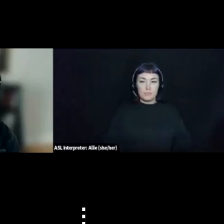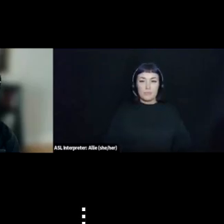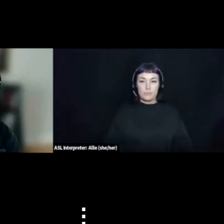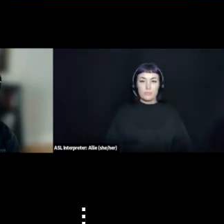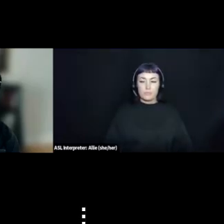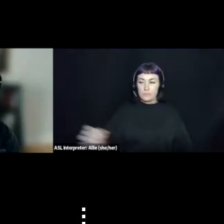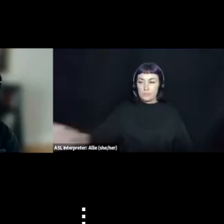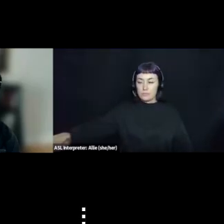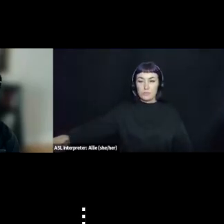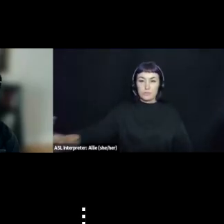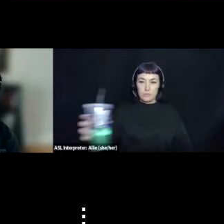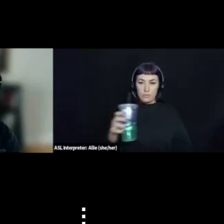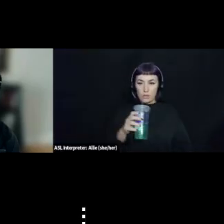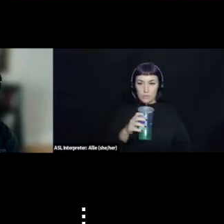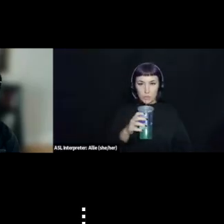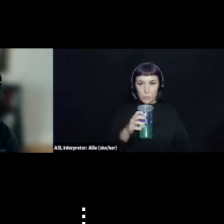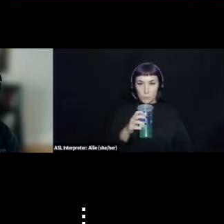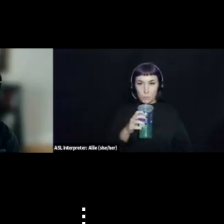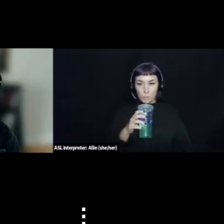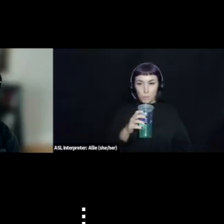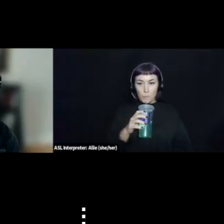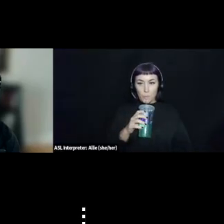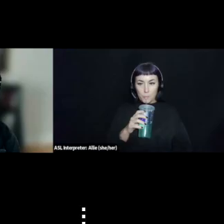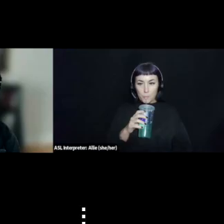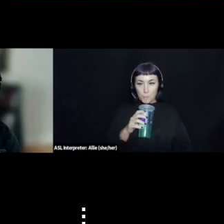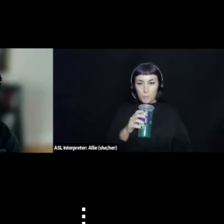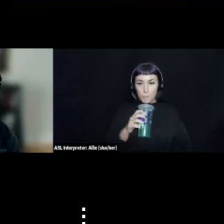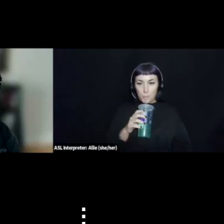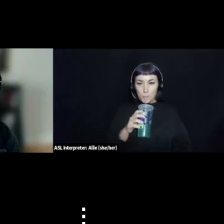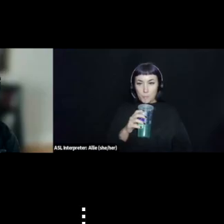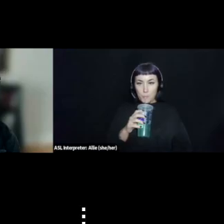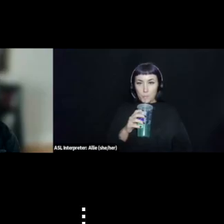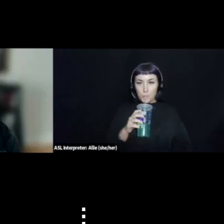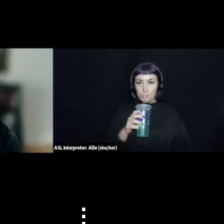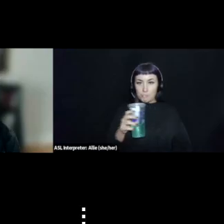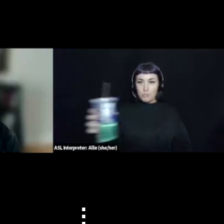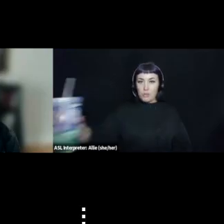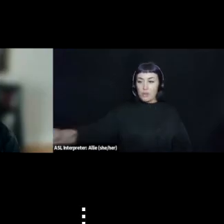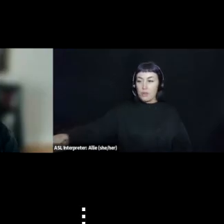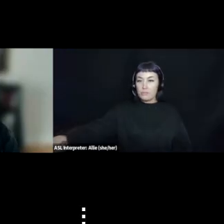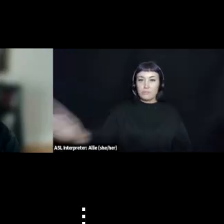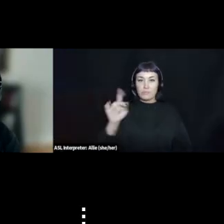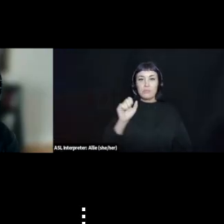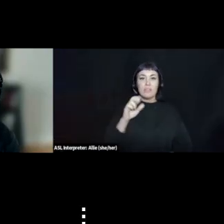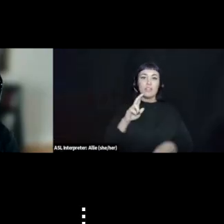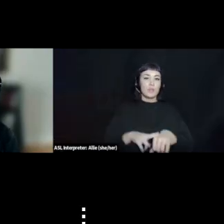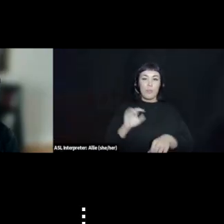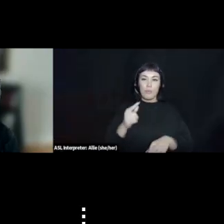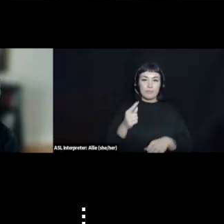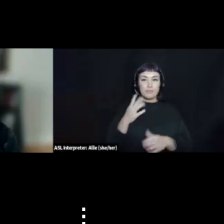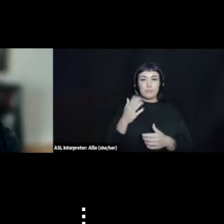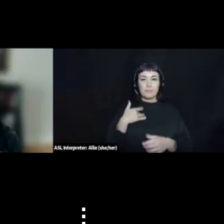I just get very emotional and have a little cry afterwards. Oh, that is so normal. Oh my gosh.